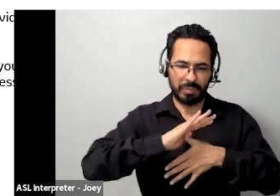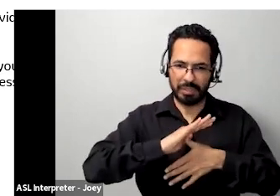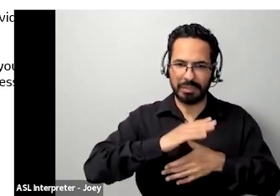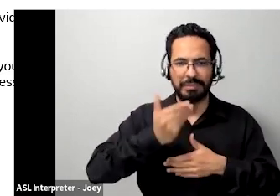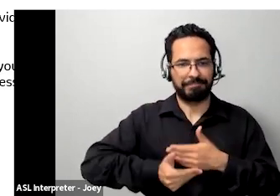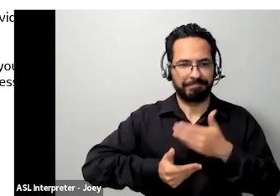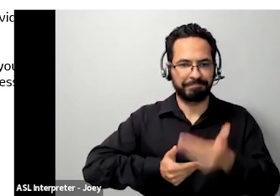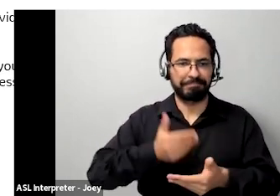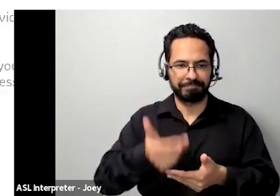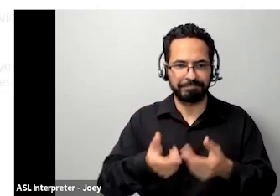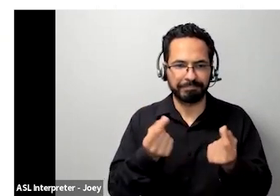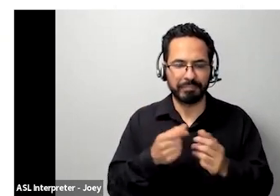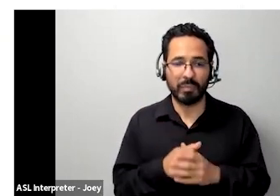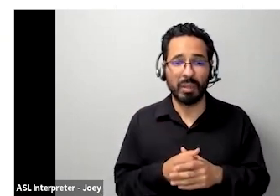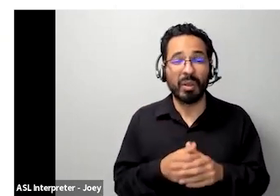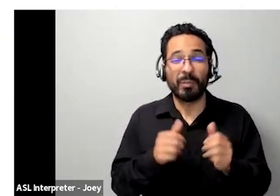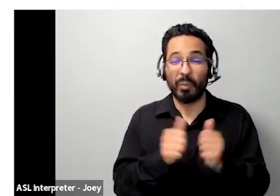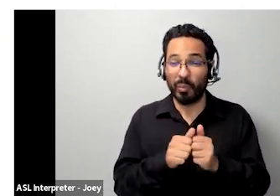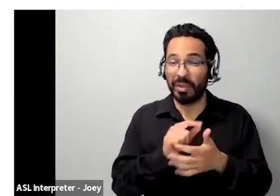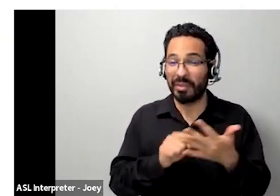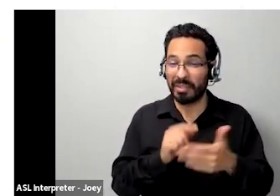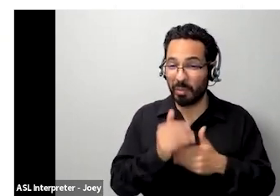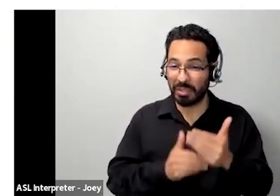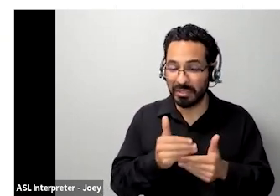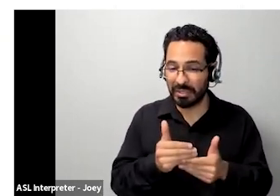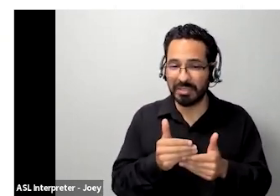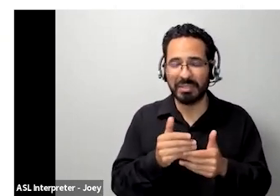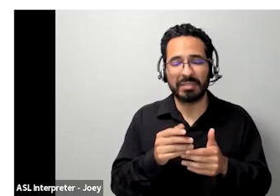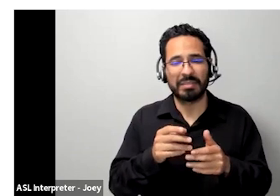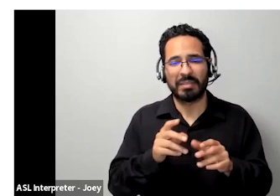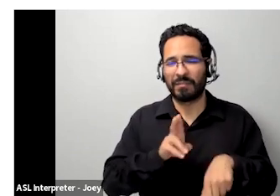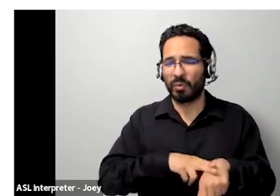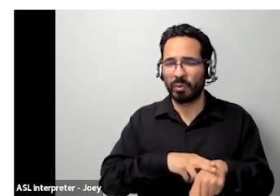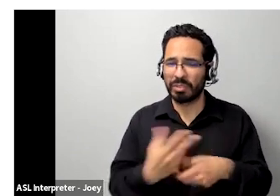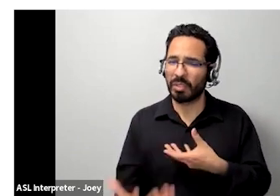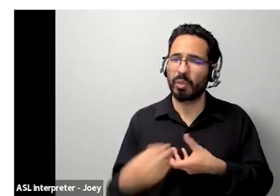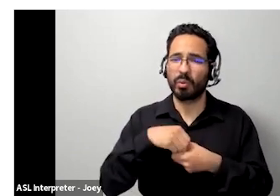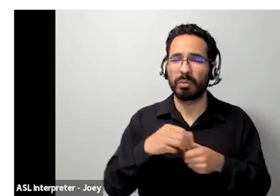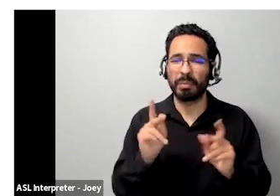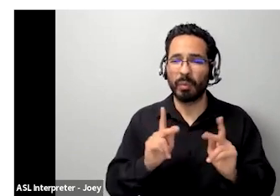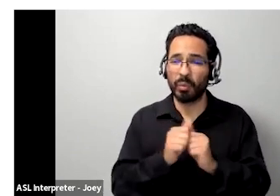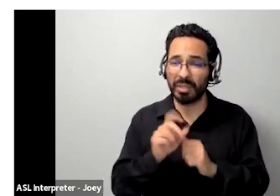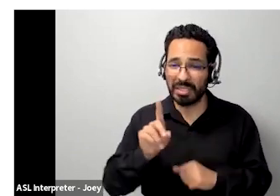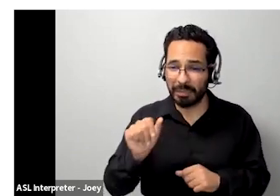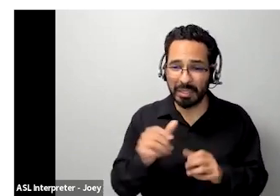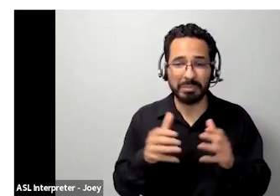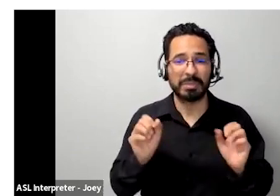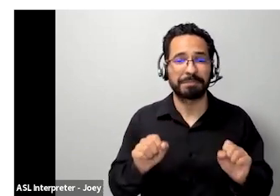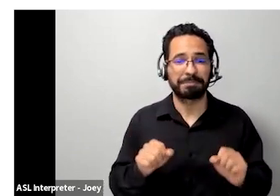next. And of course, with all these processes that you have, you want to make sure that you're including people with disabilities as much as